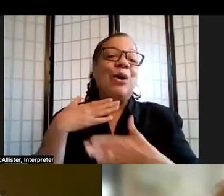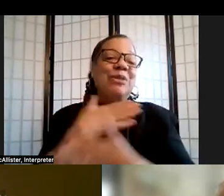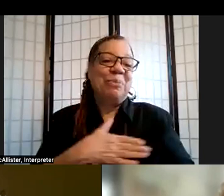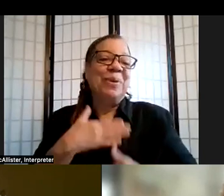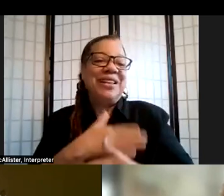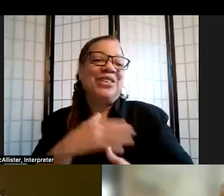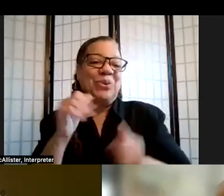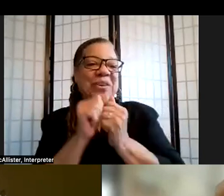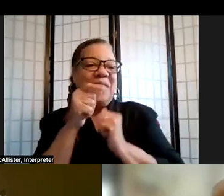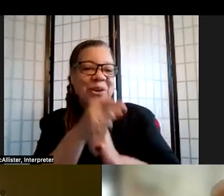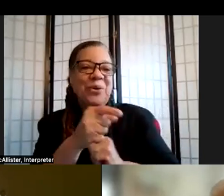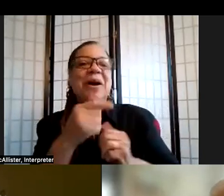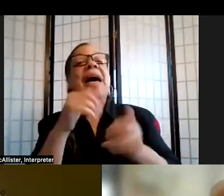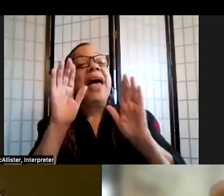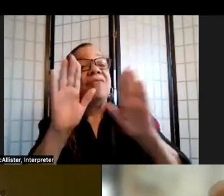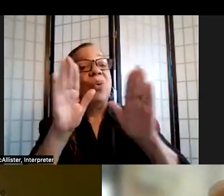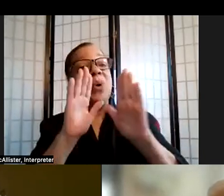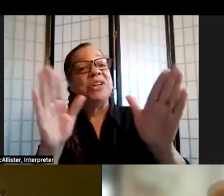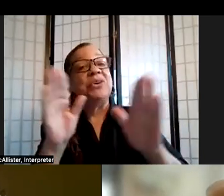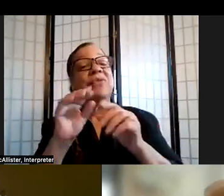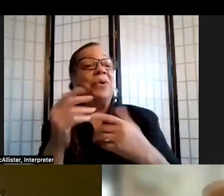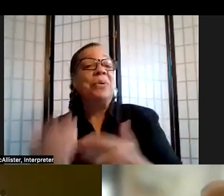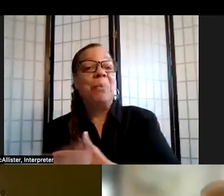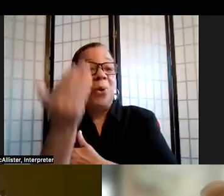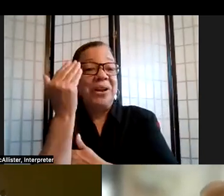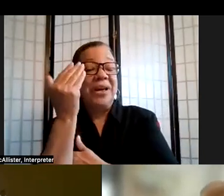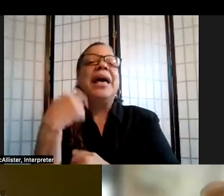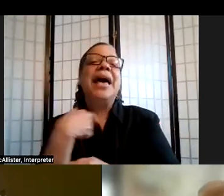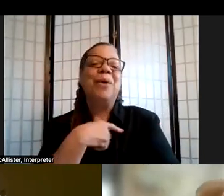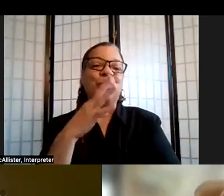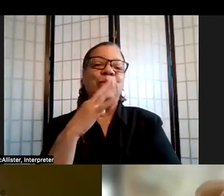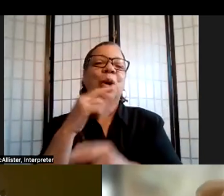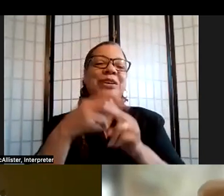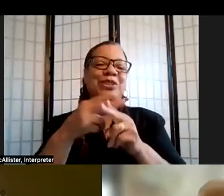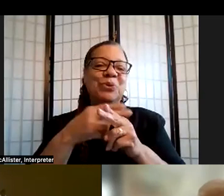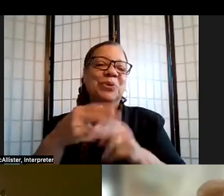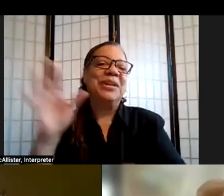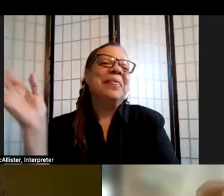these things with you. Have a wonderful rest of your morning, everyone, and we will talk again soon.